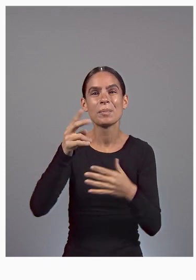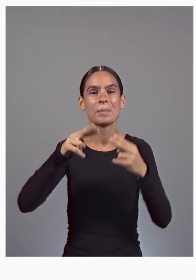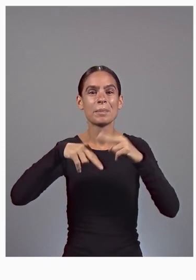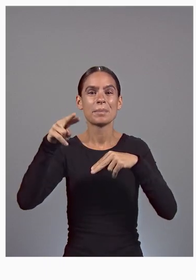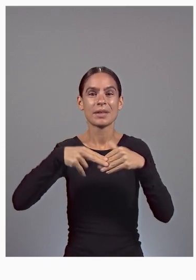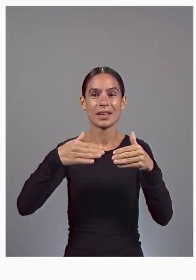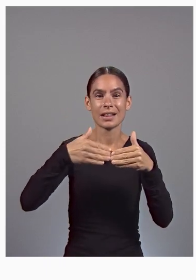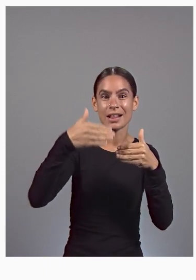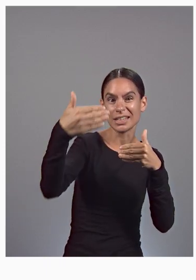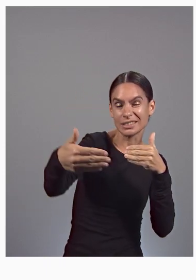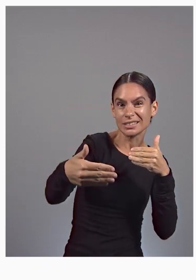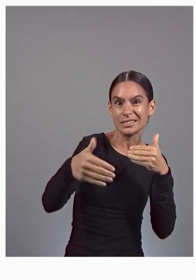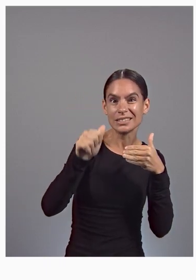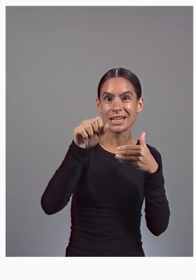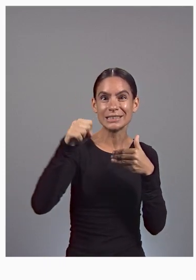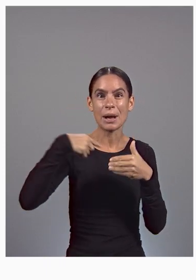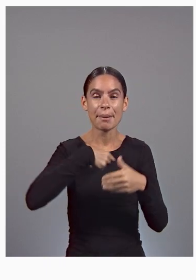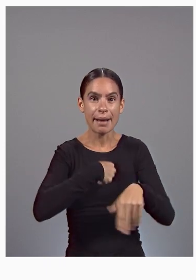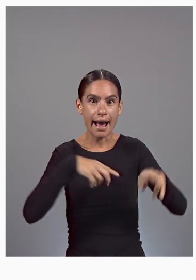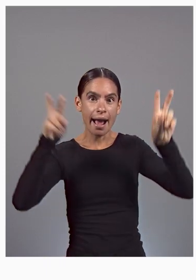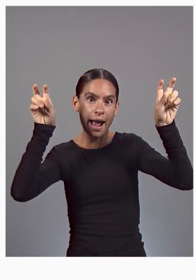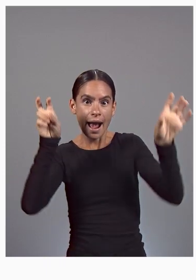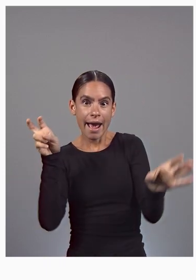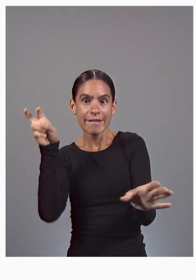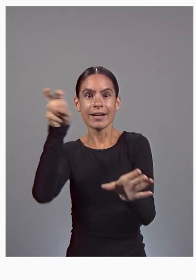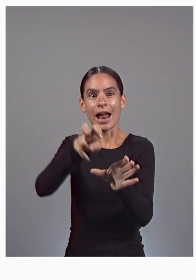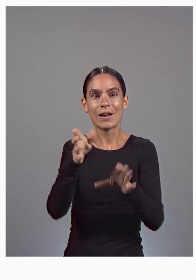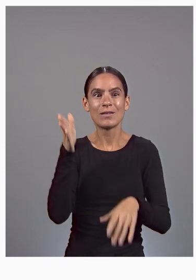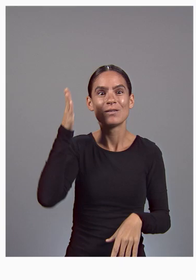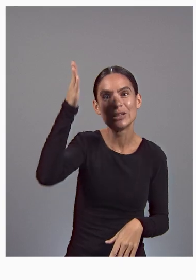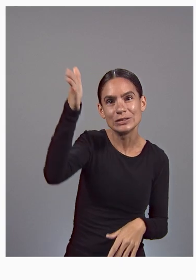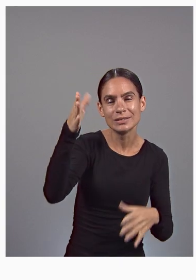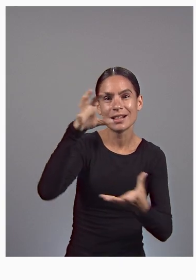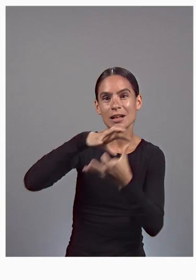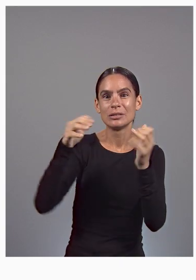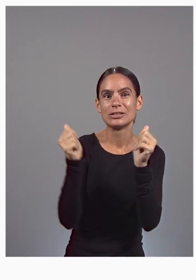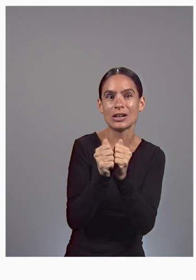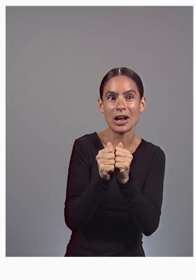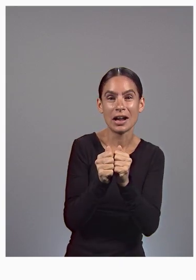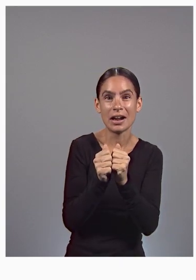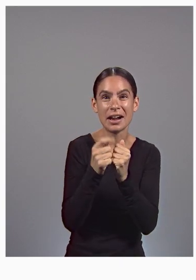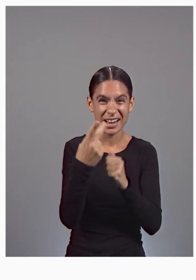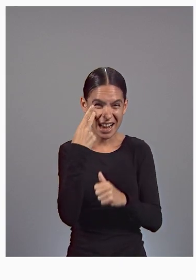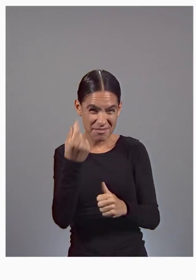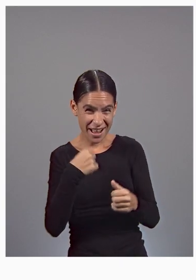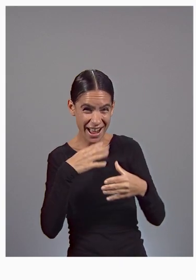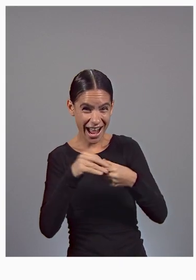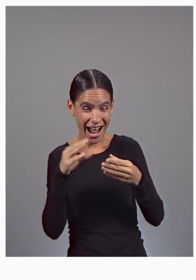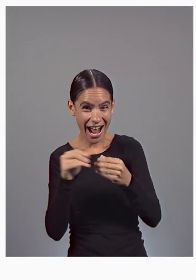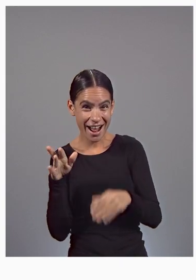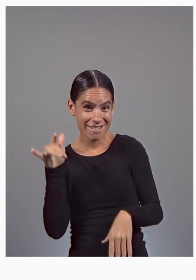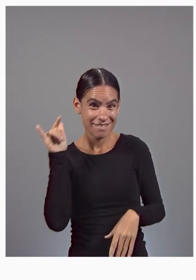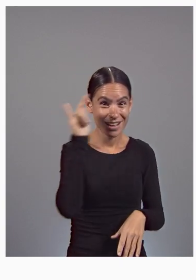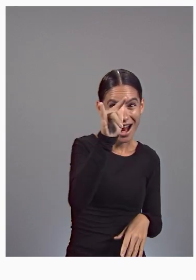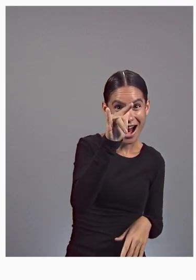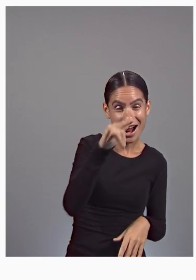of cloud together. Do you see what I did just there? Fly drones.